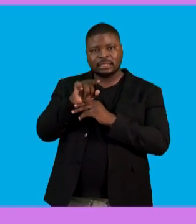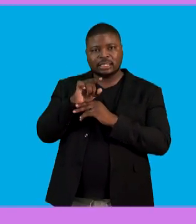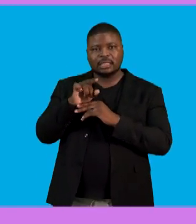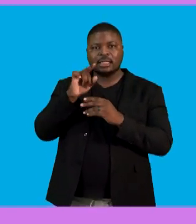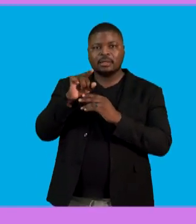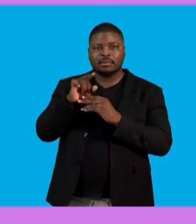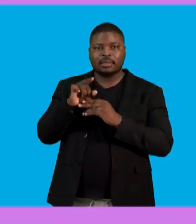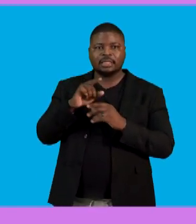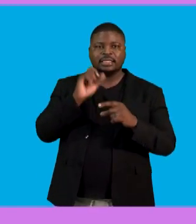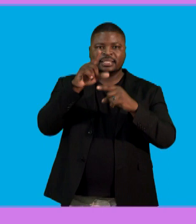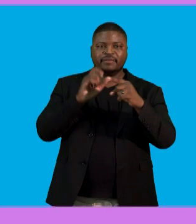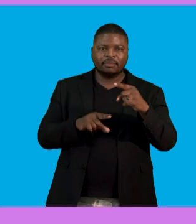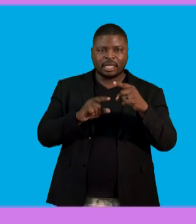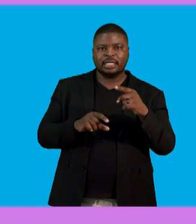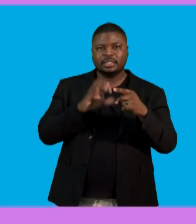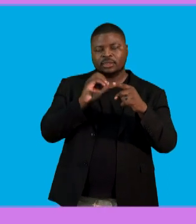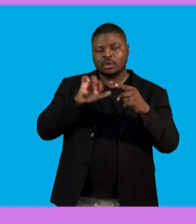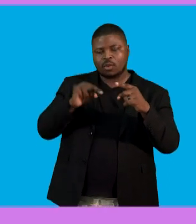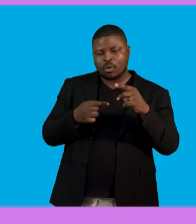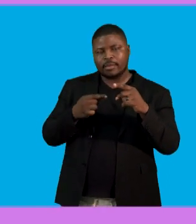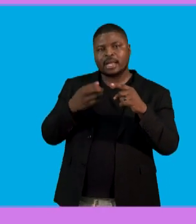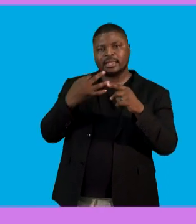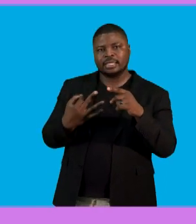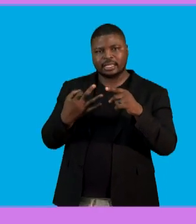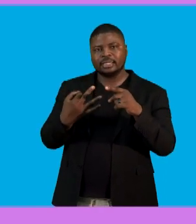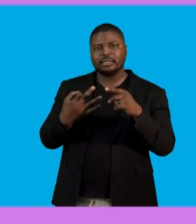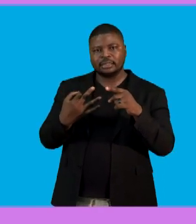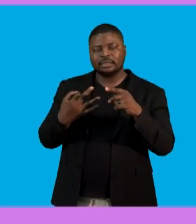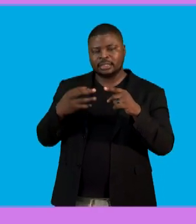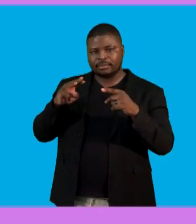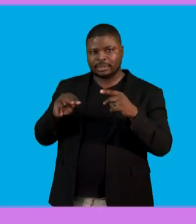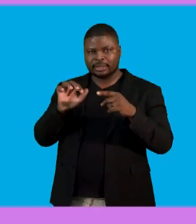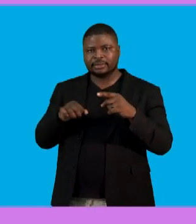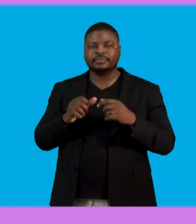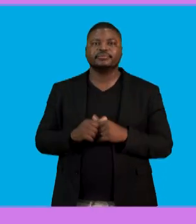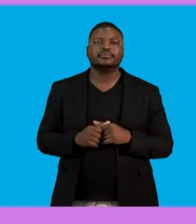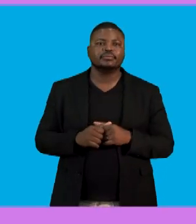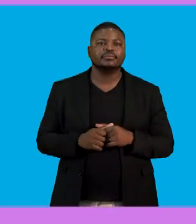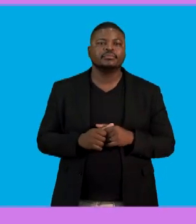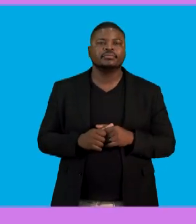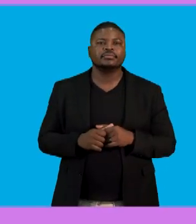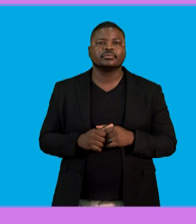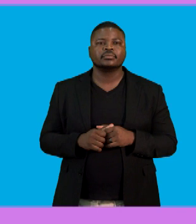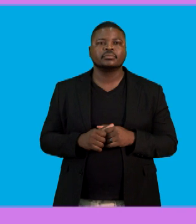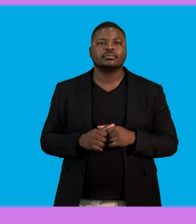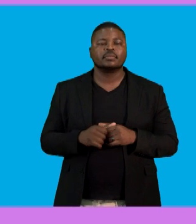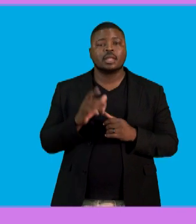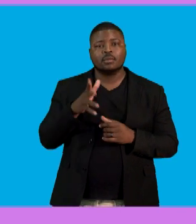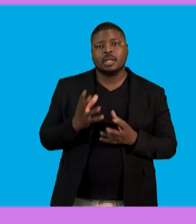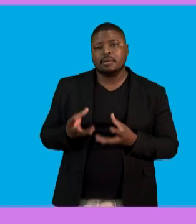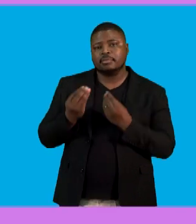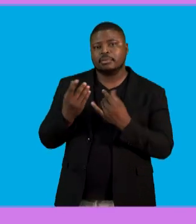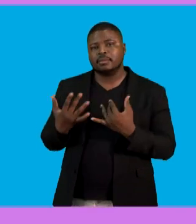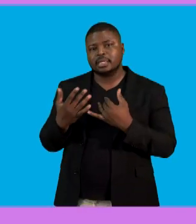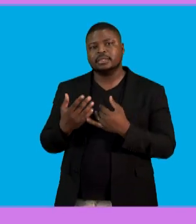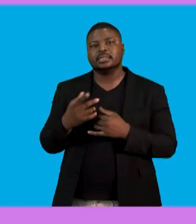0.3 meters, and then we get the number of tiles required along the length. So you say 8 divided by 0.3. What do you get?